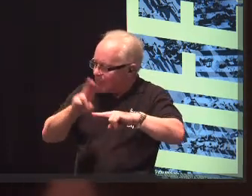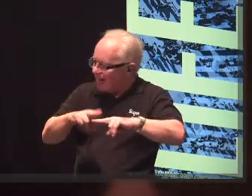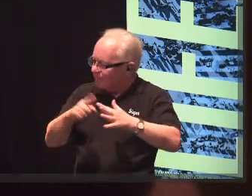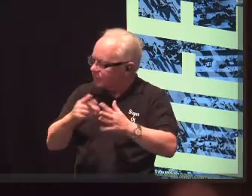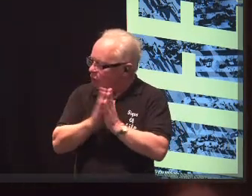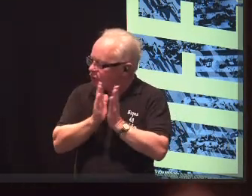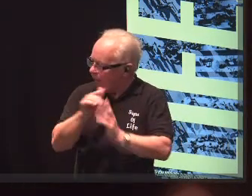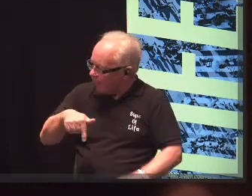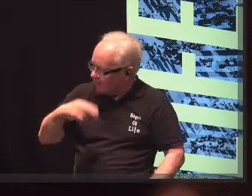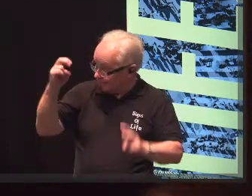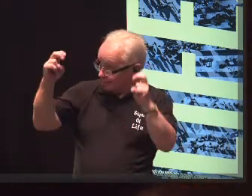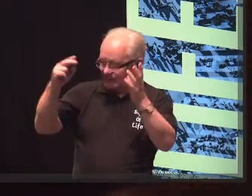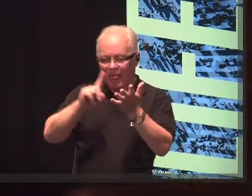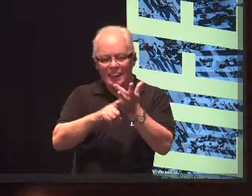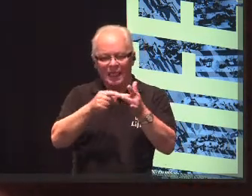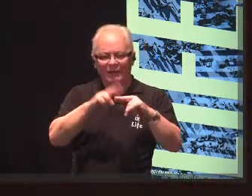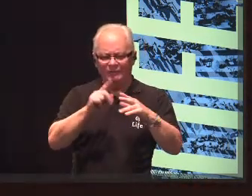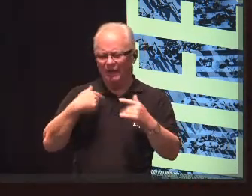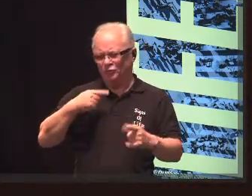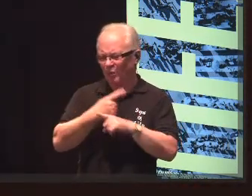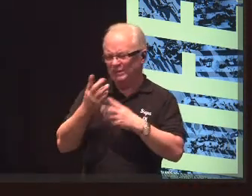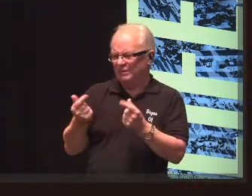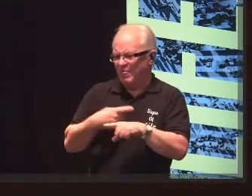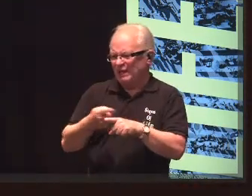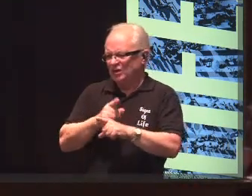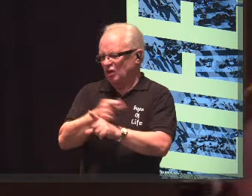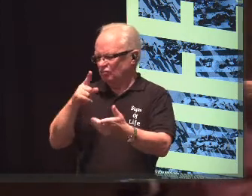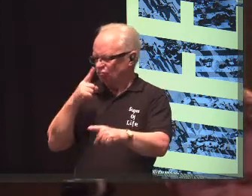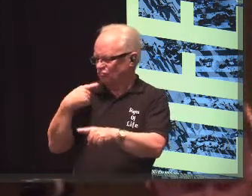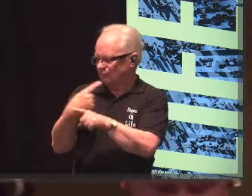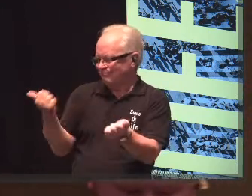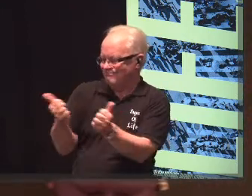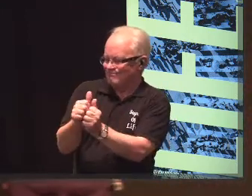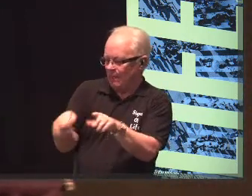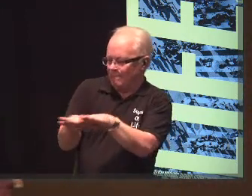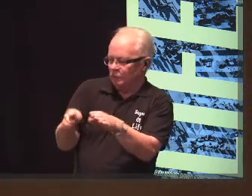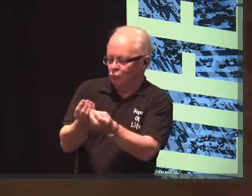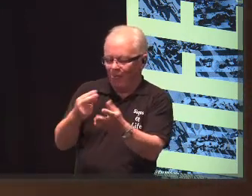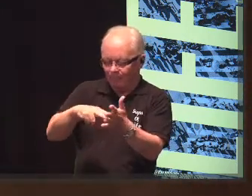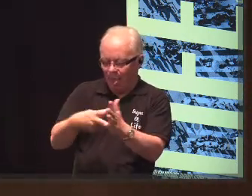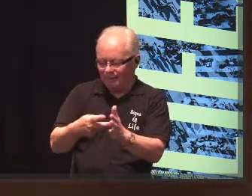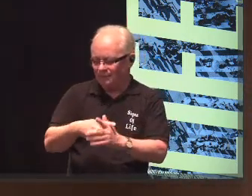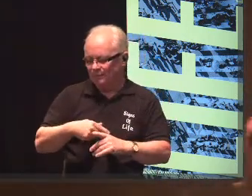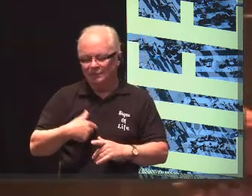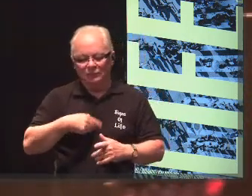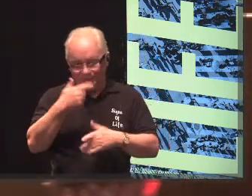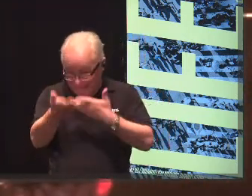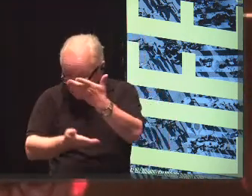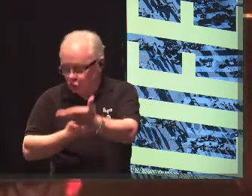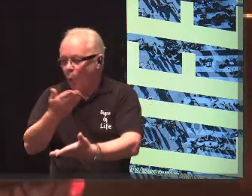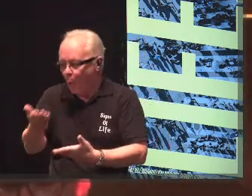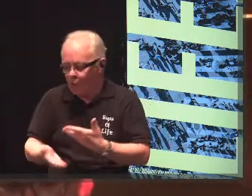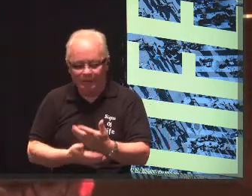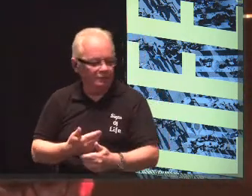And I was speaking about things not going to plan. I'm going to tell you a quick story, just which may get me in trouble with my wife. So our baby